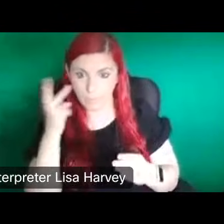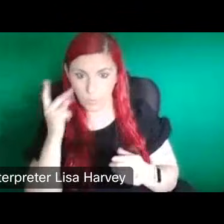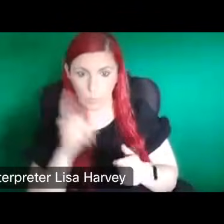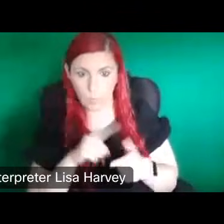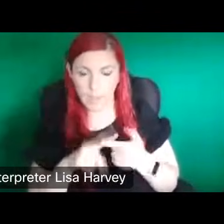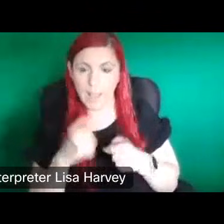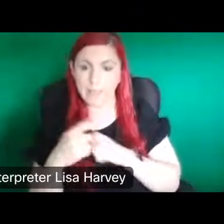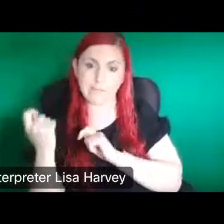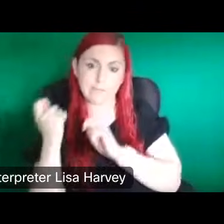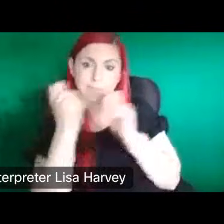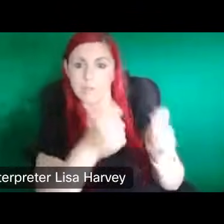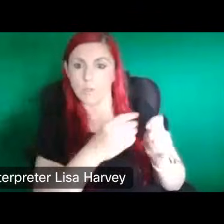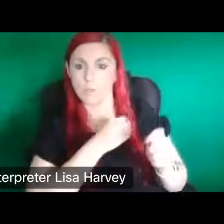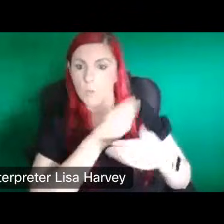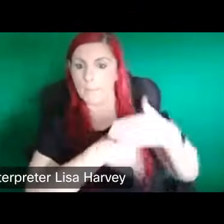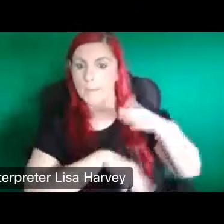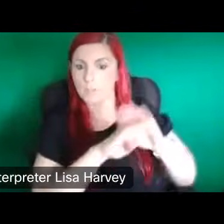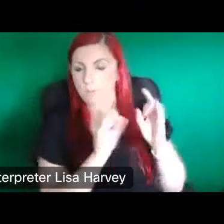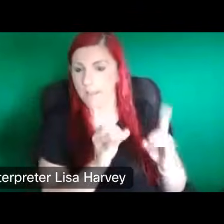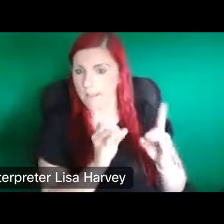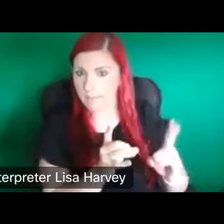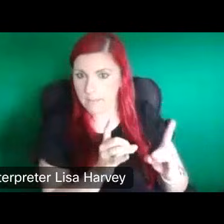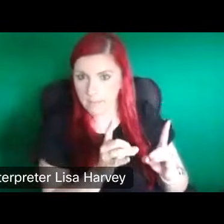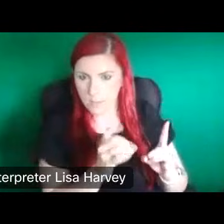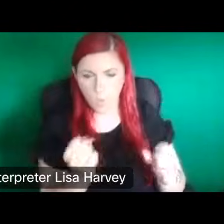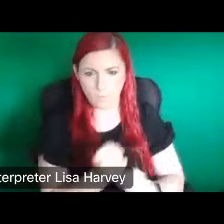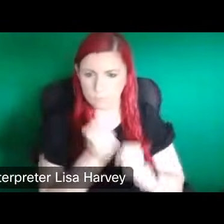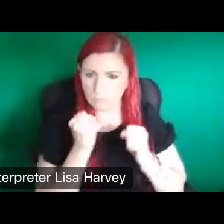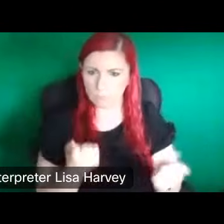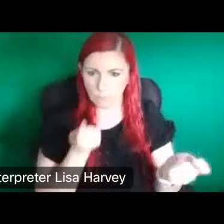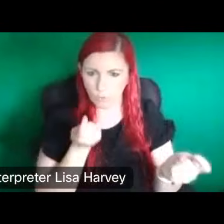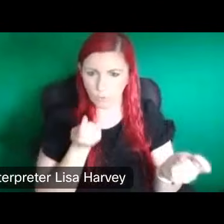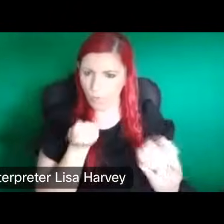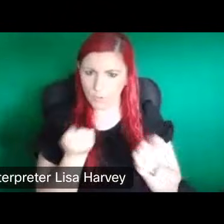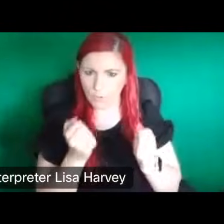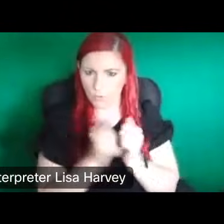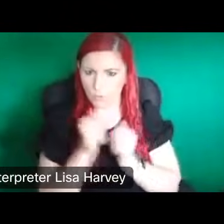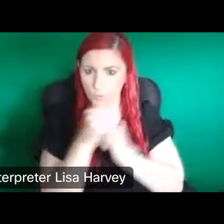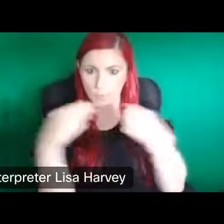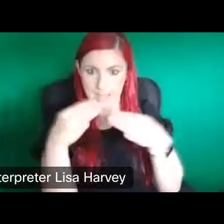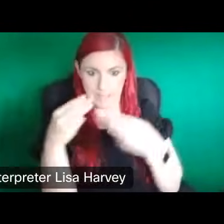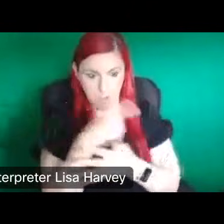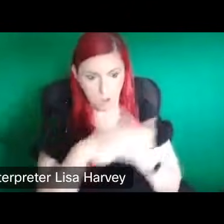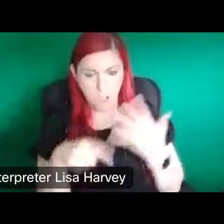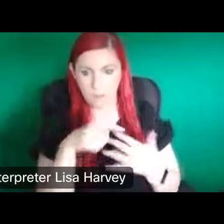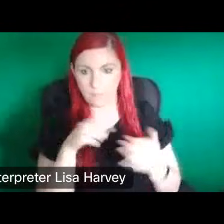through the CEO to the Minister for Health. So there's a very robust governance structure around all of this.